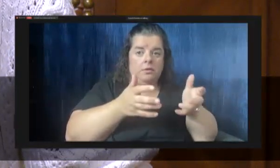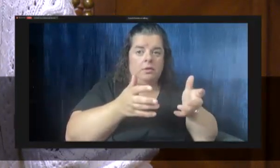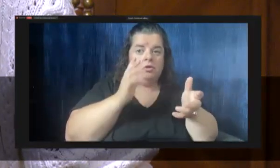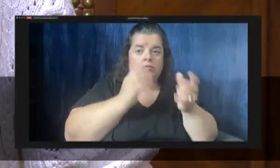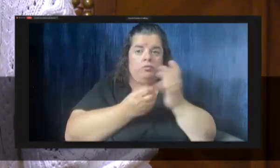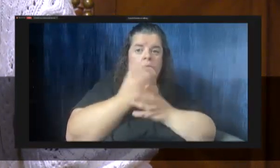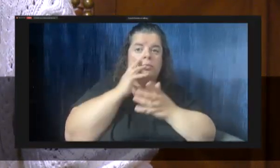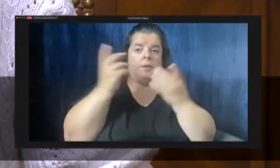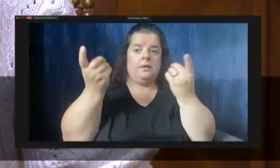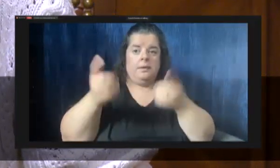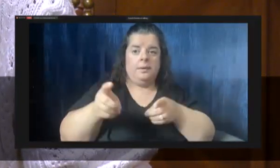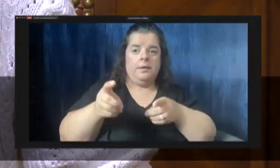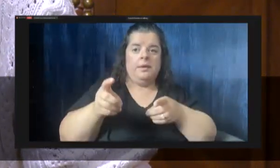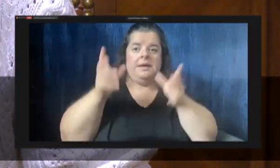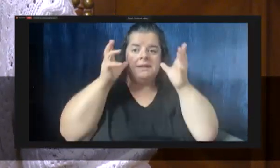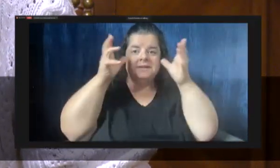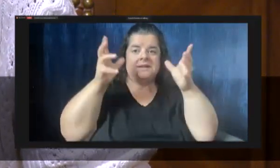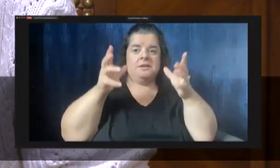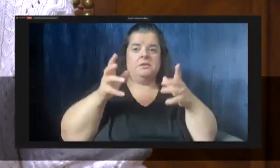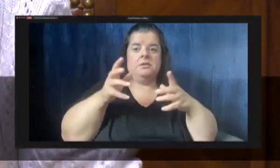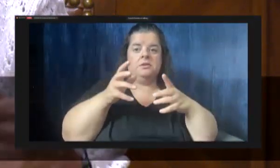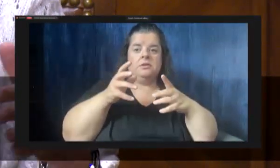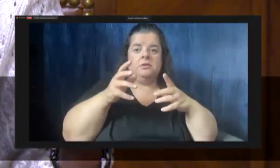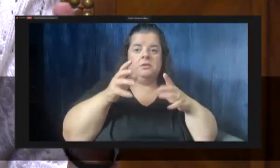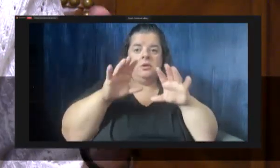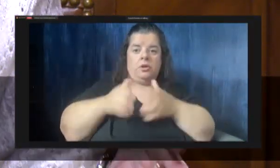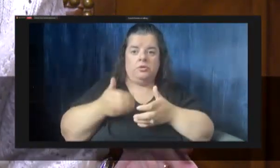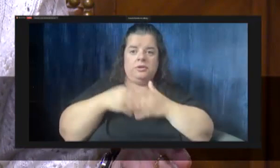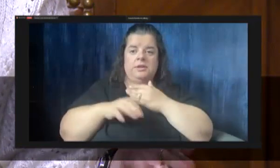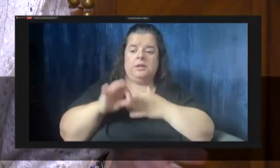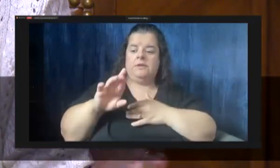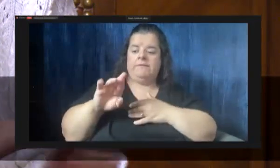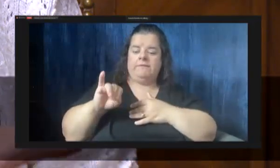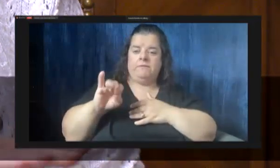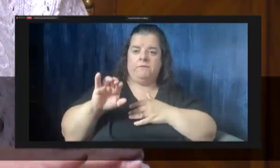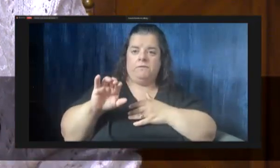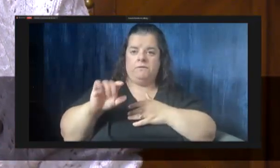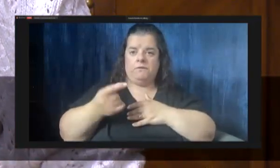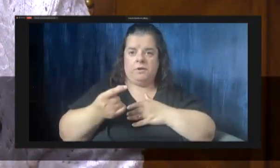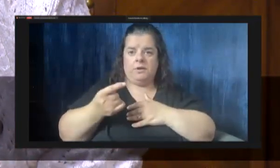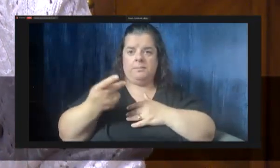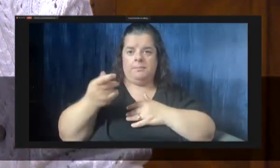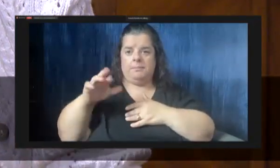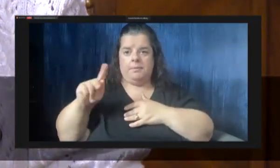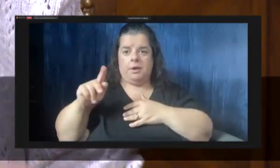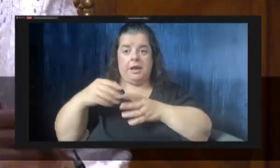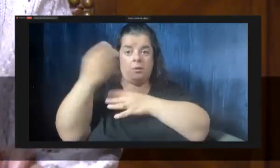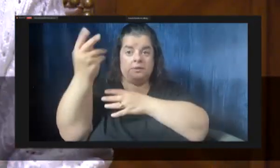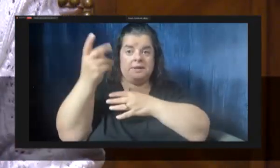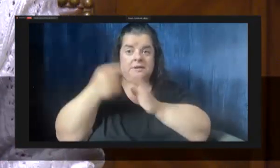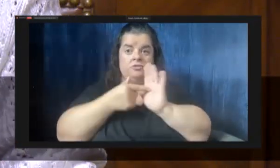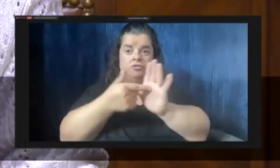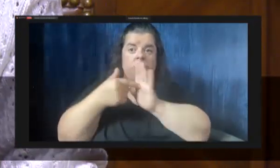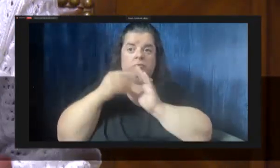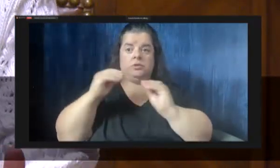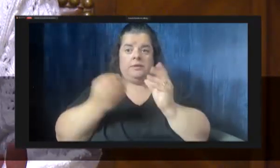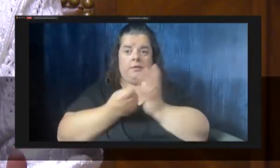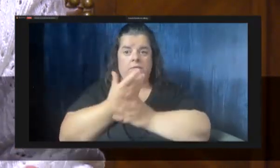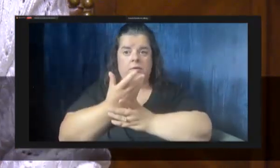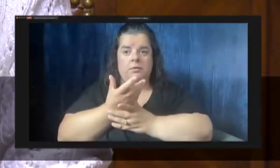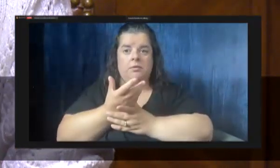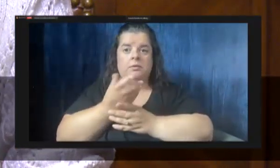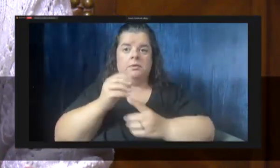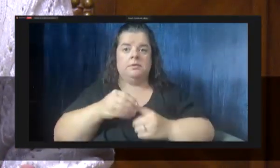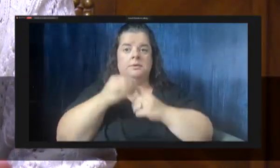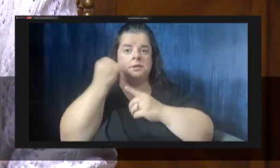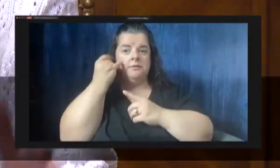a deer exclosure in Frick Park that shows you that outside the exclosure, there's nothing growing, especially if you look at it in,